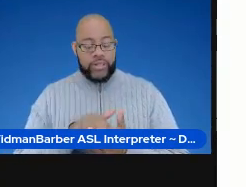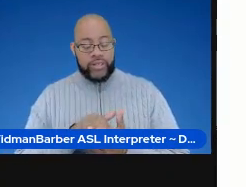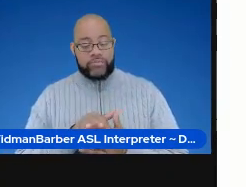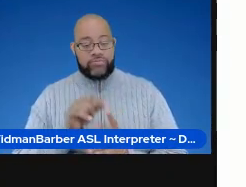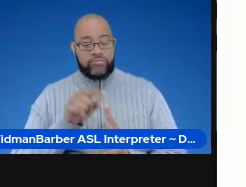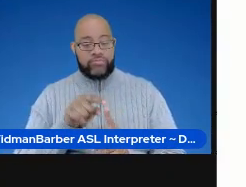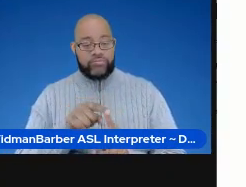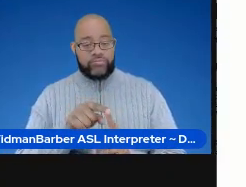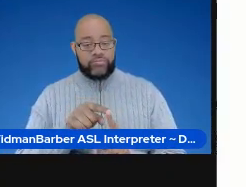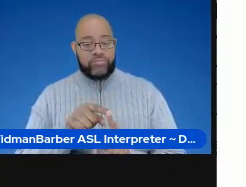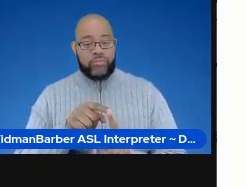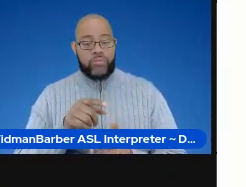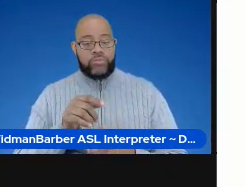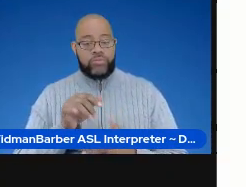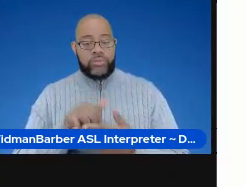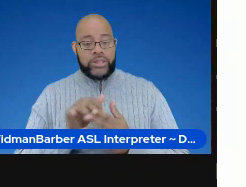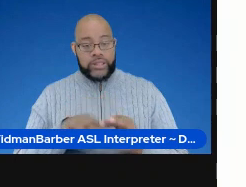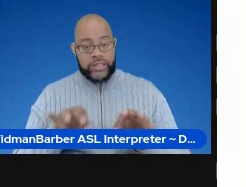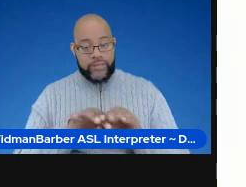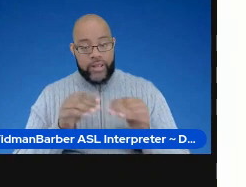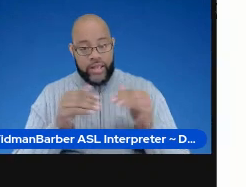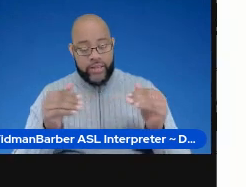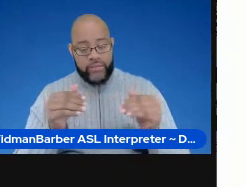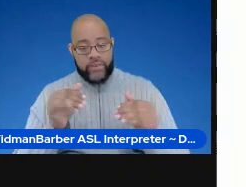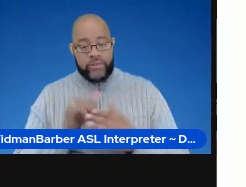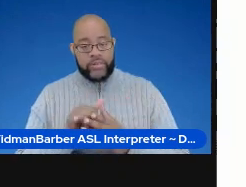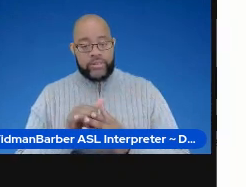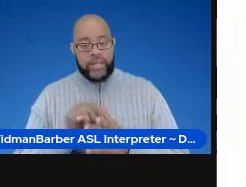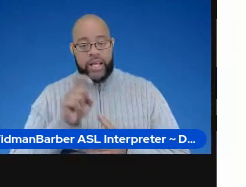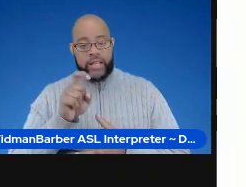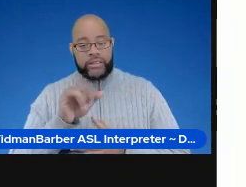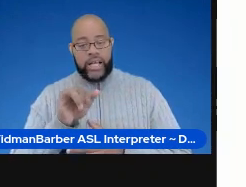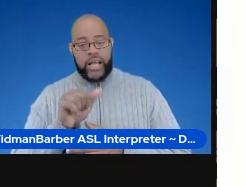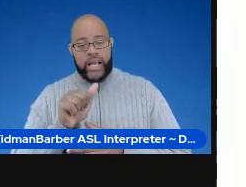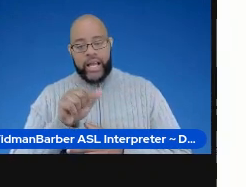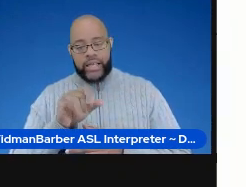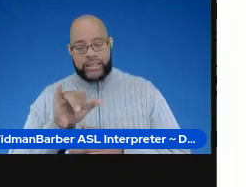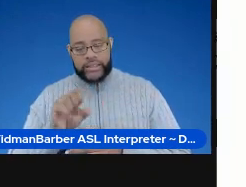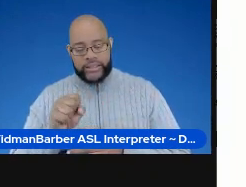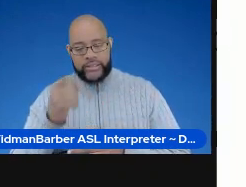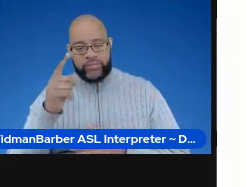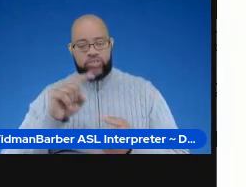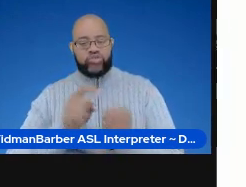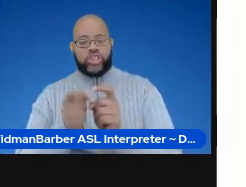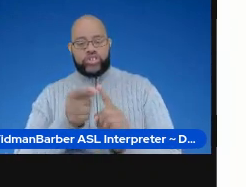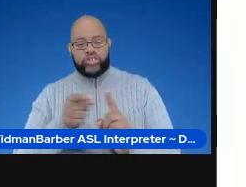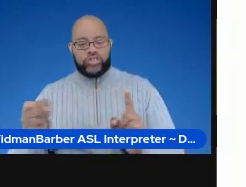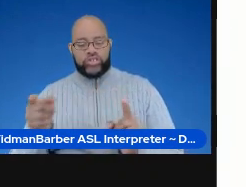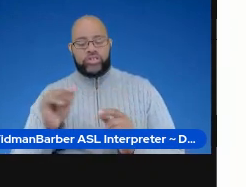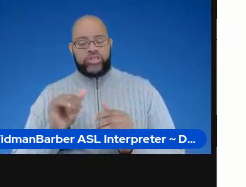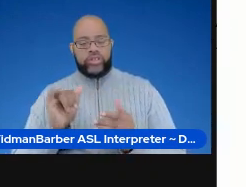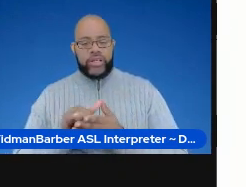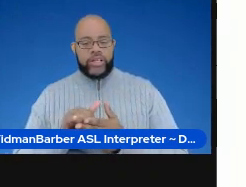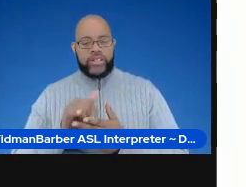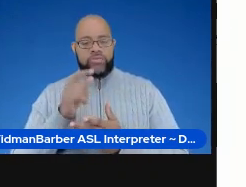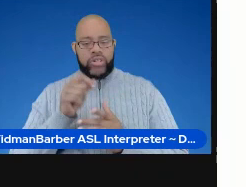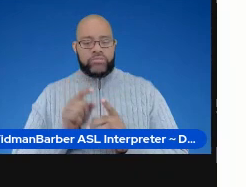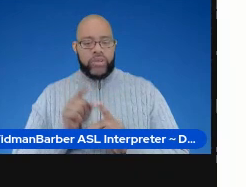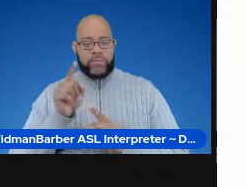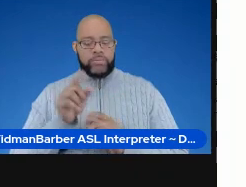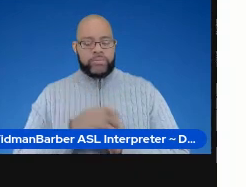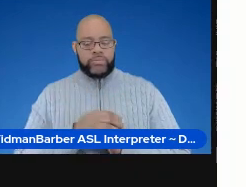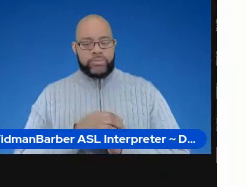the y-axis is the significance level and the x-axis is the degree of fold change. So upregulated in red and downregulated in